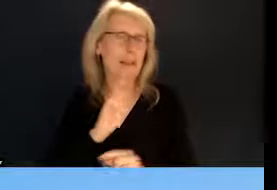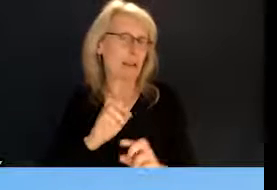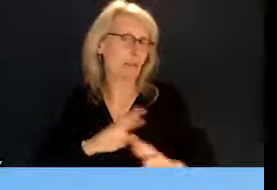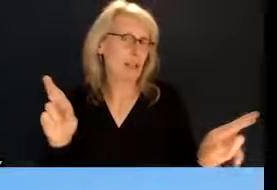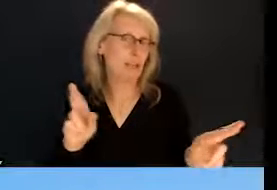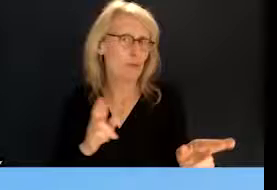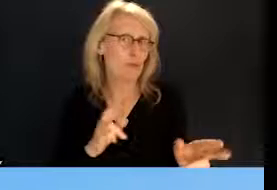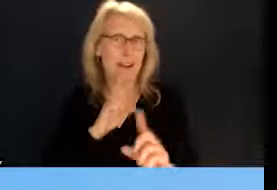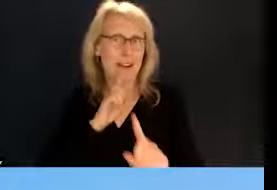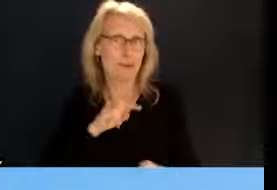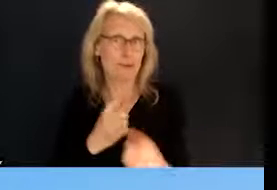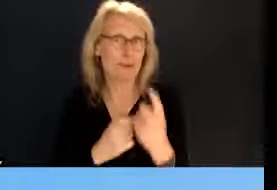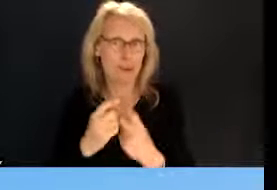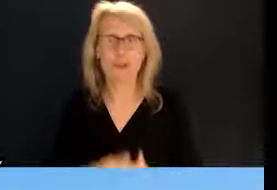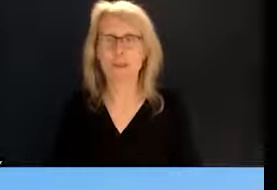got.